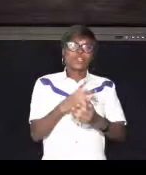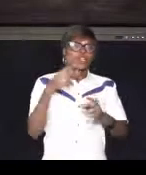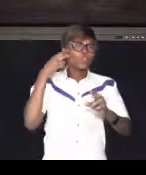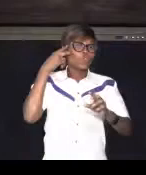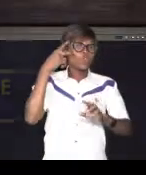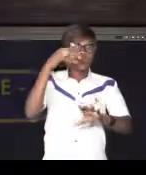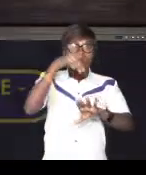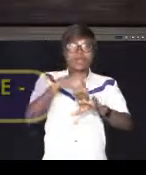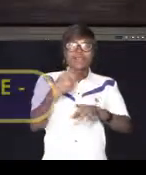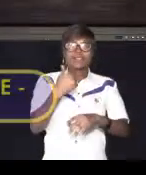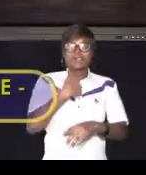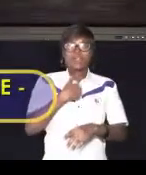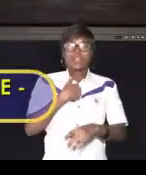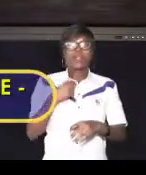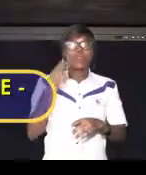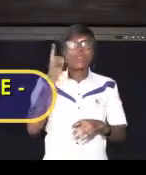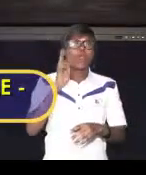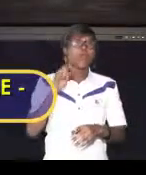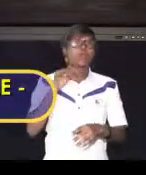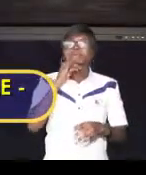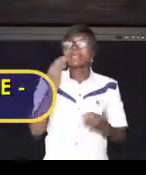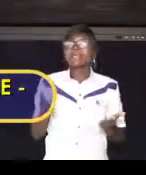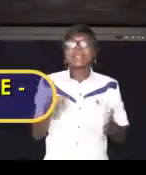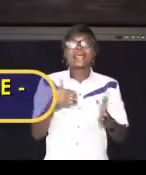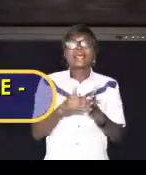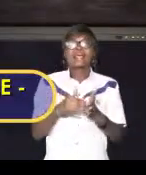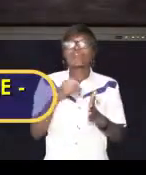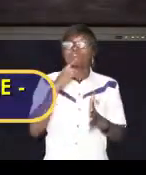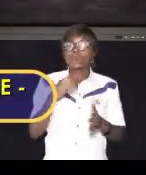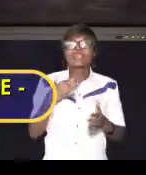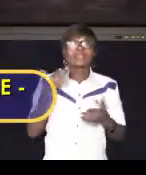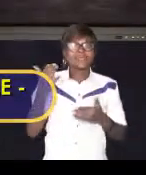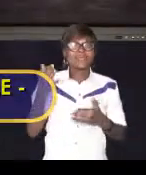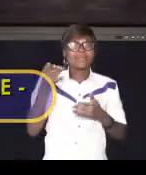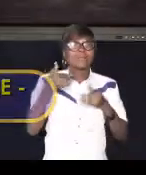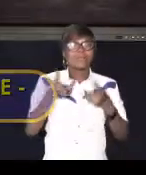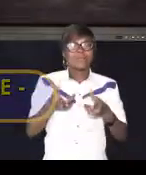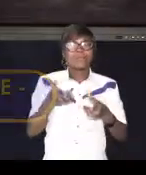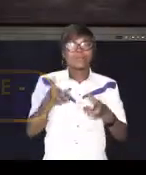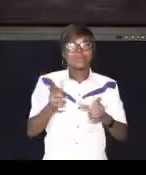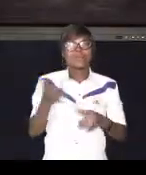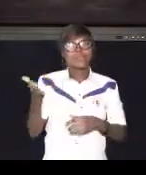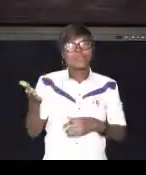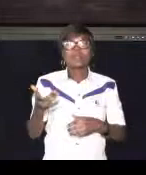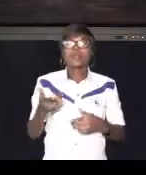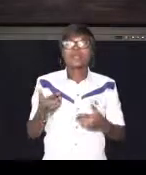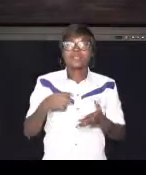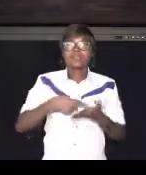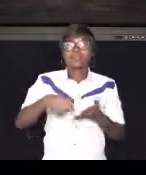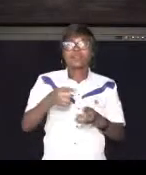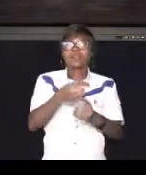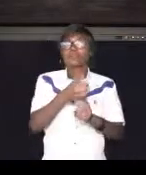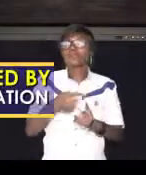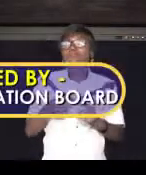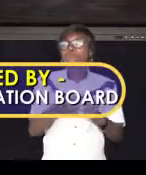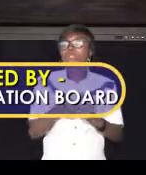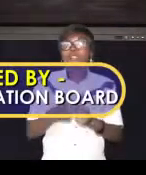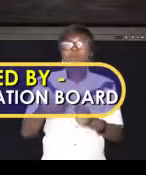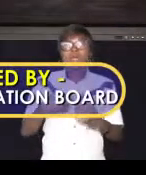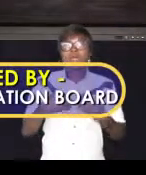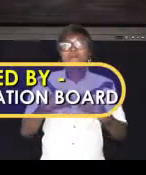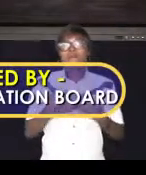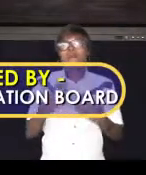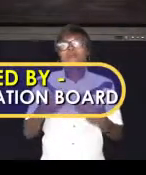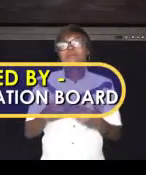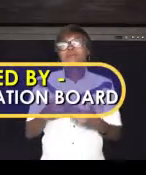Eyes on me. Uncle Popo is here. You are also there, so let's mark together. We have simple questions